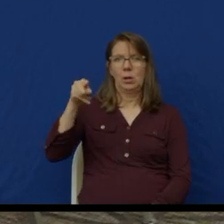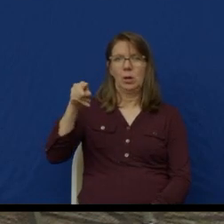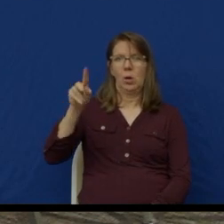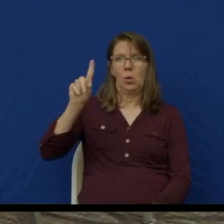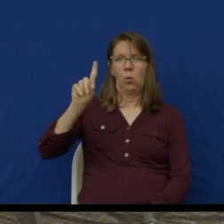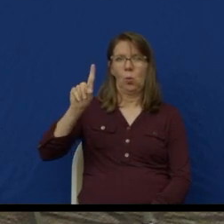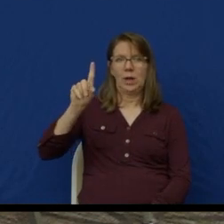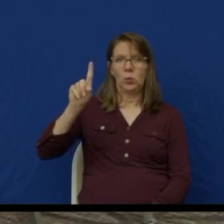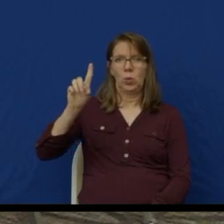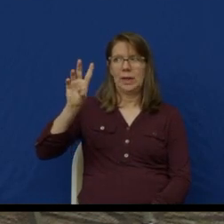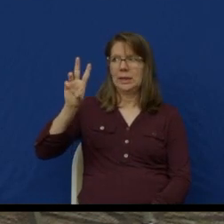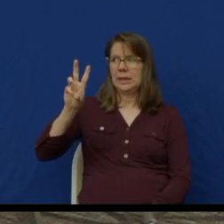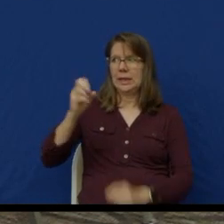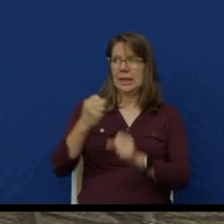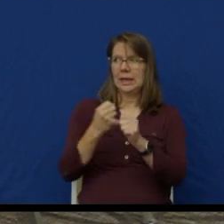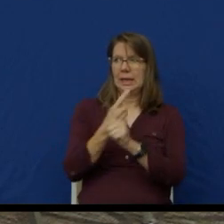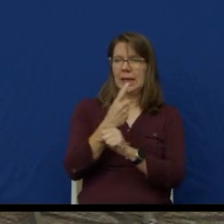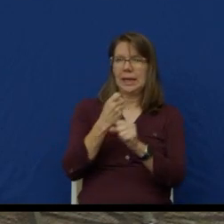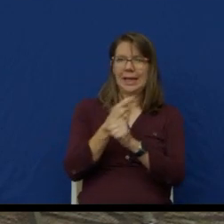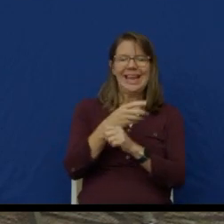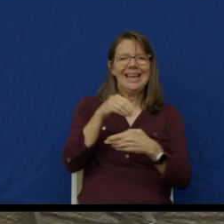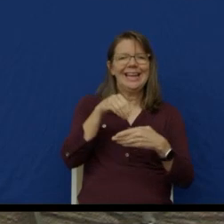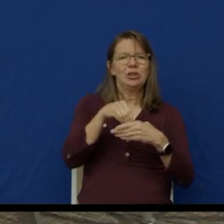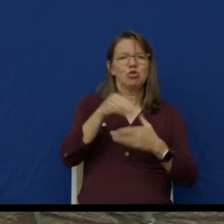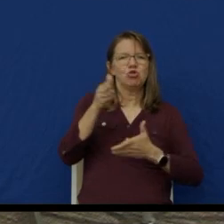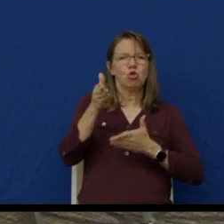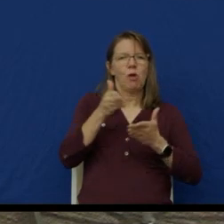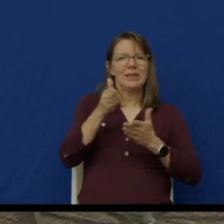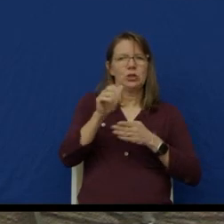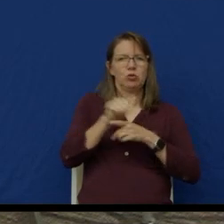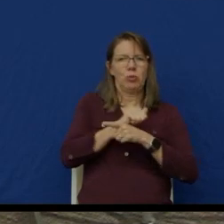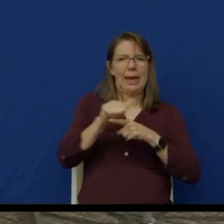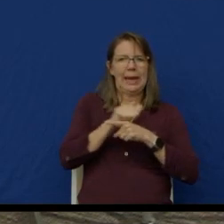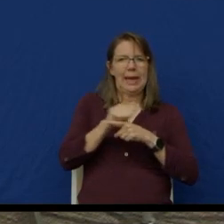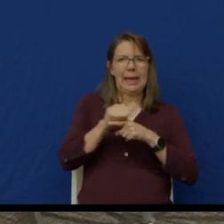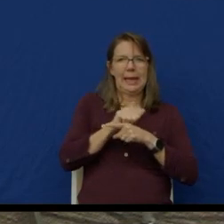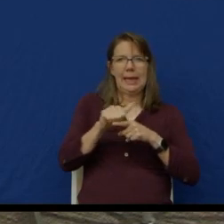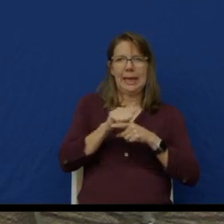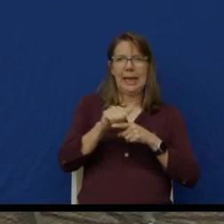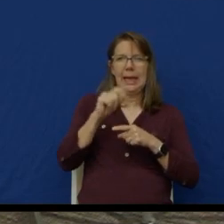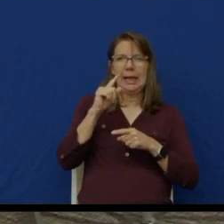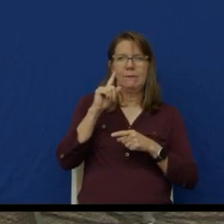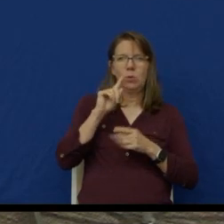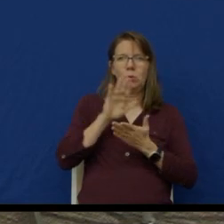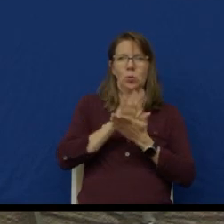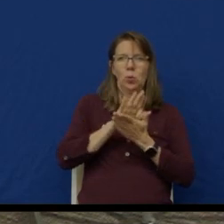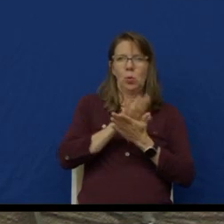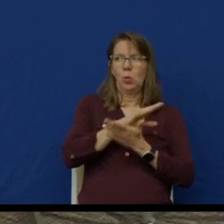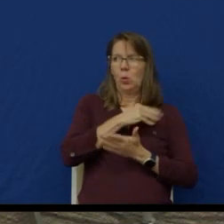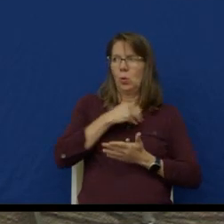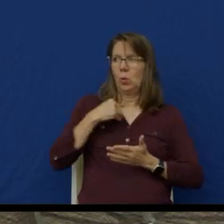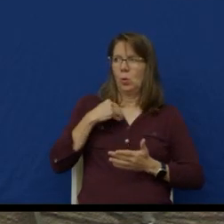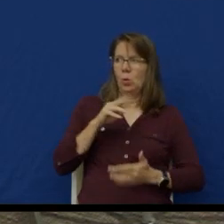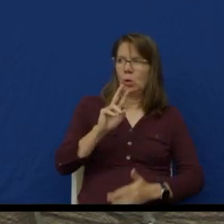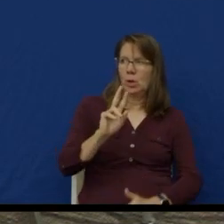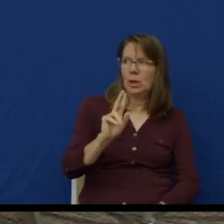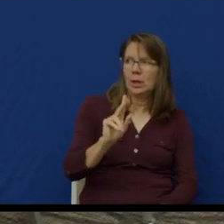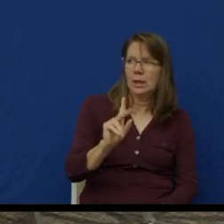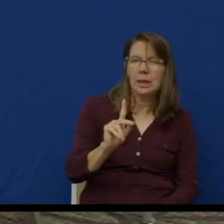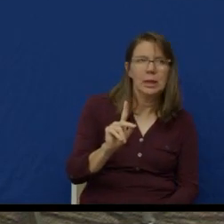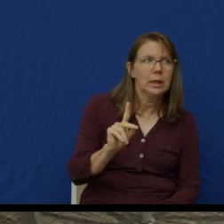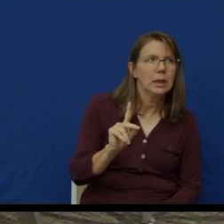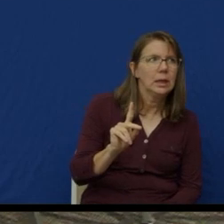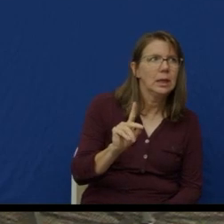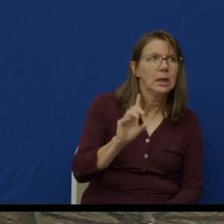1:116, annual in-service training of district school members. KDE